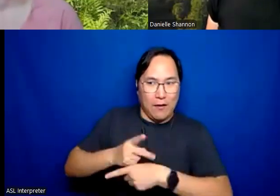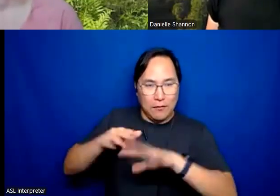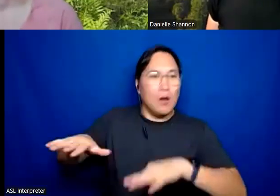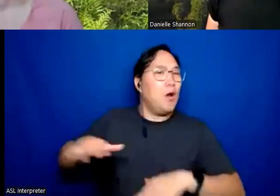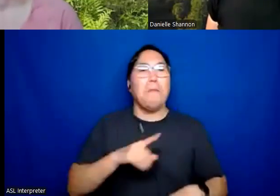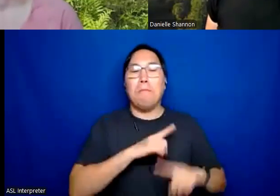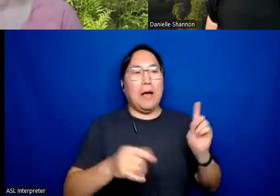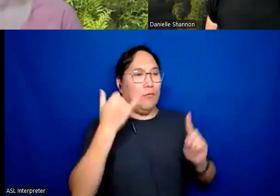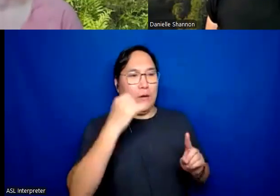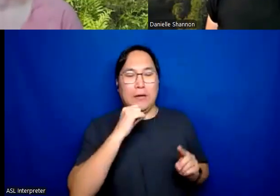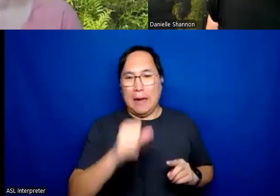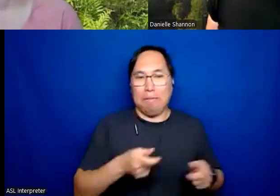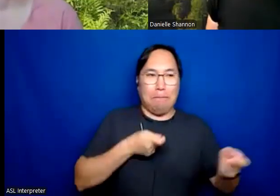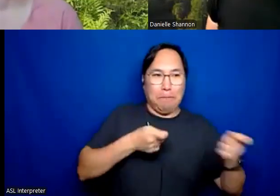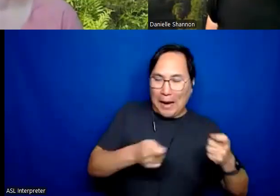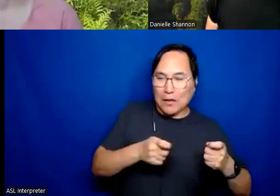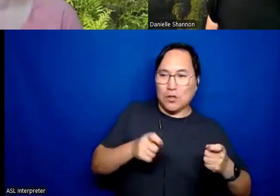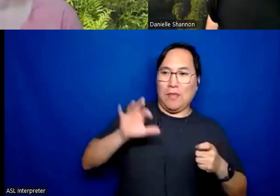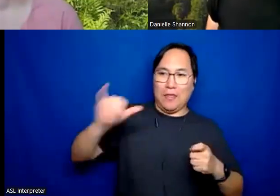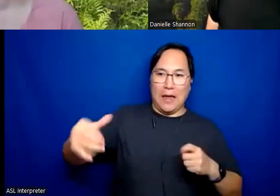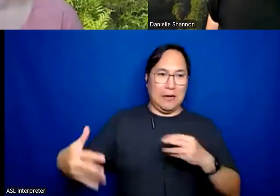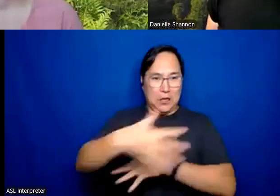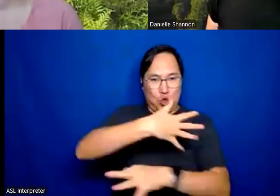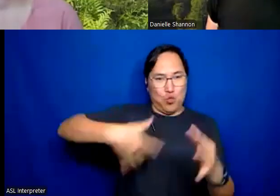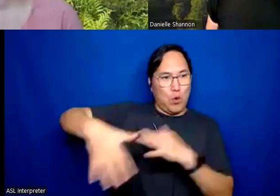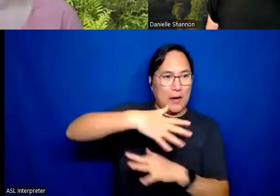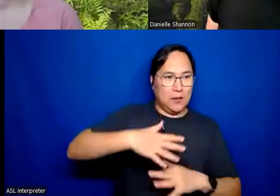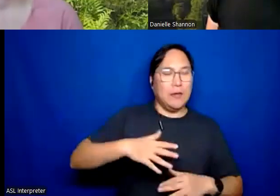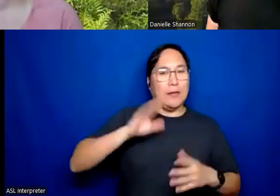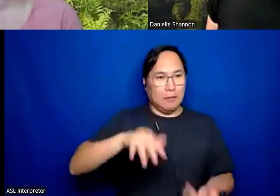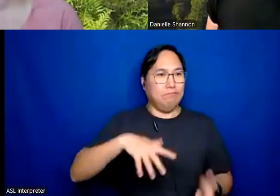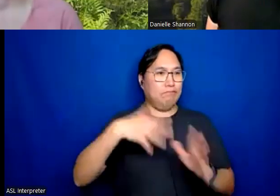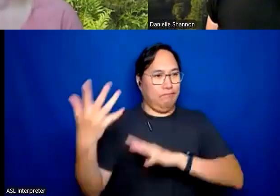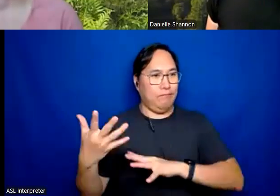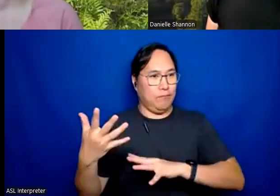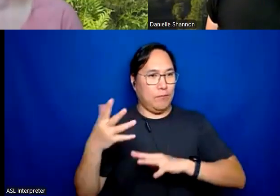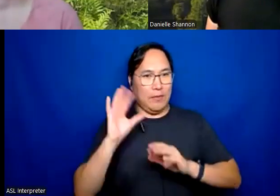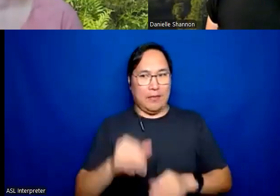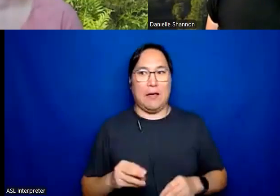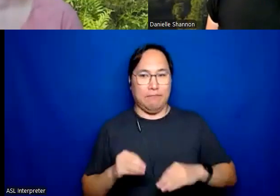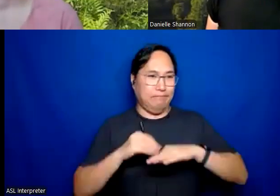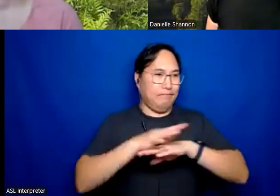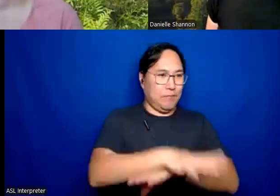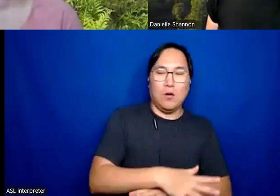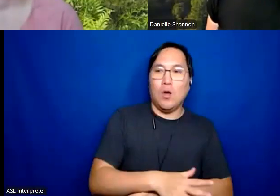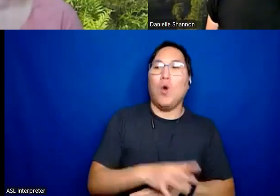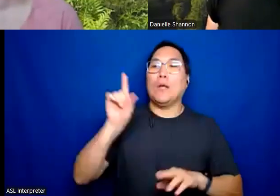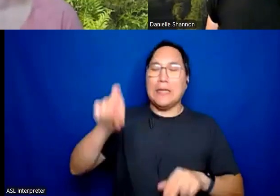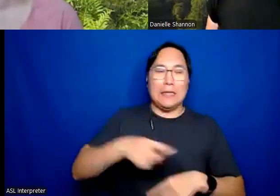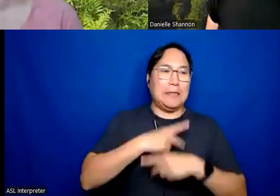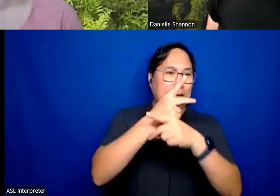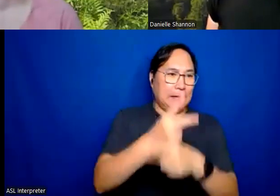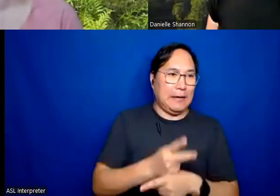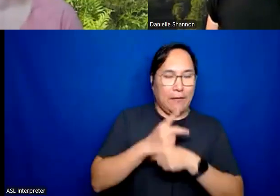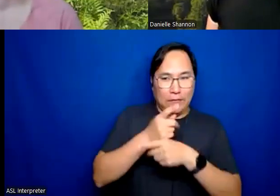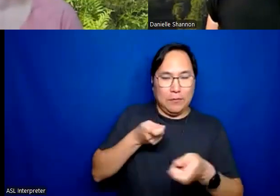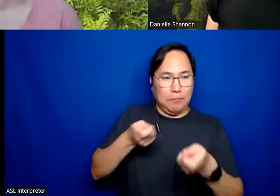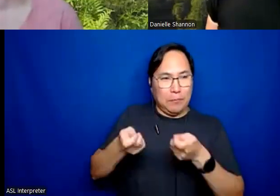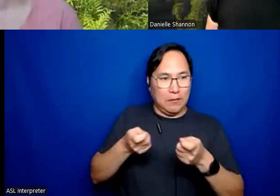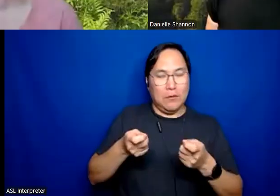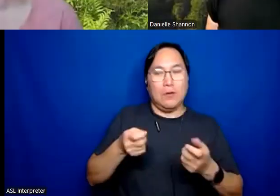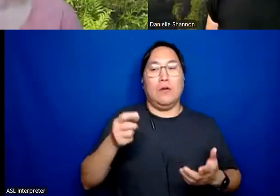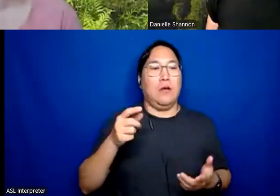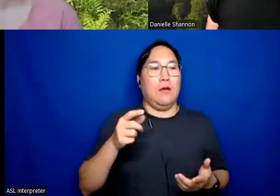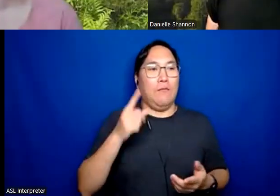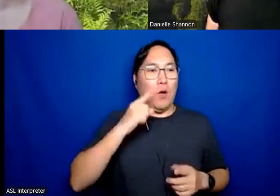to adaptation. So understanding that, like, we need to do these interventions to take care of ecosystems, and also